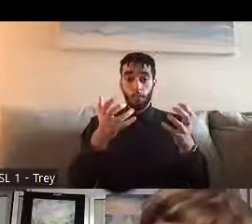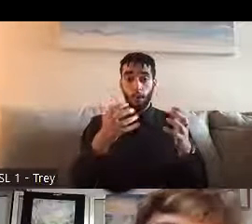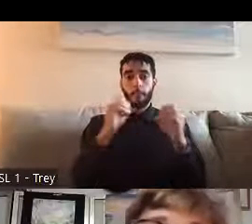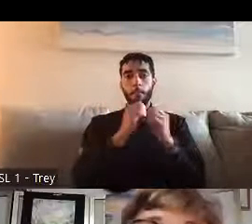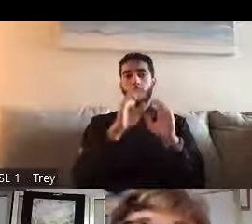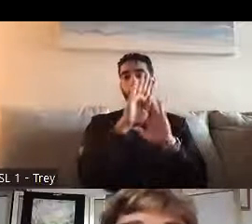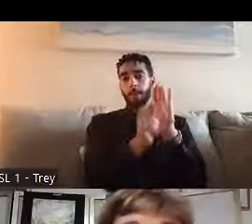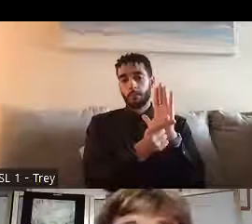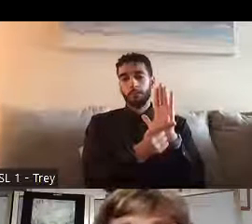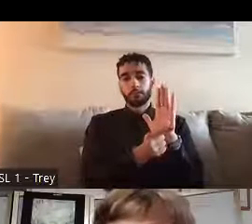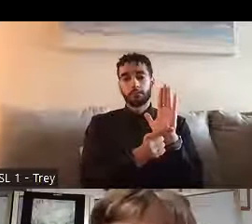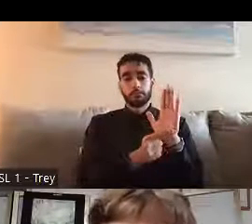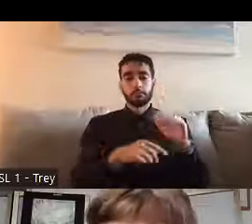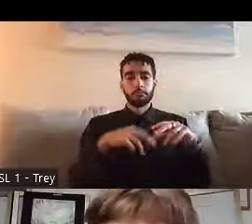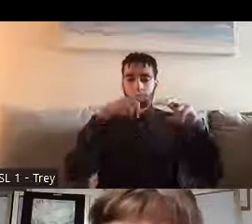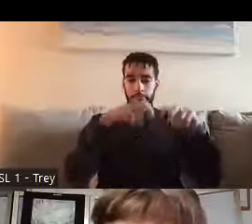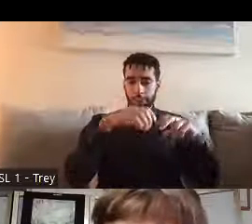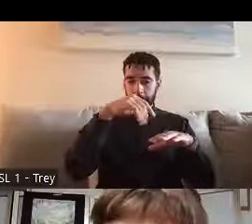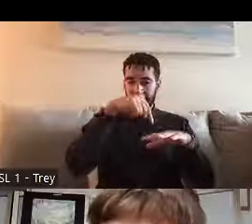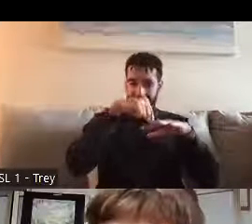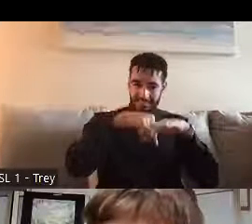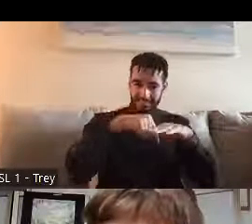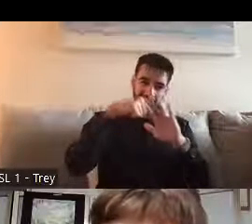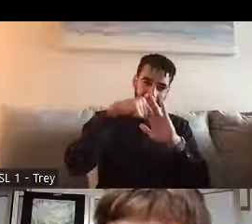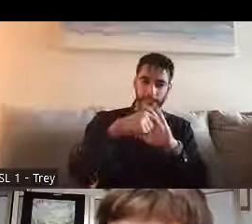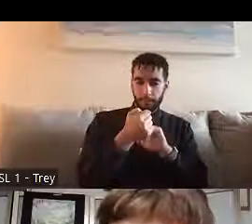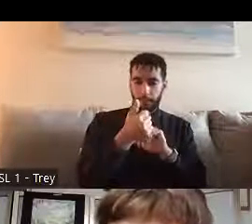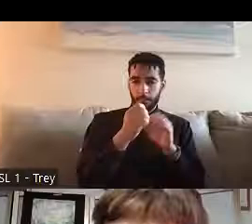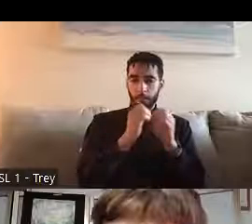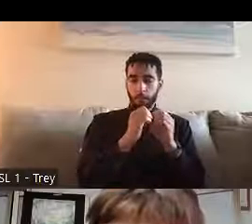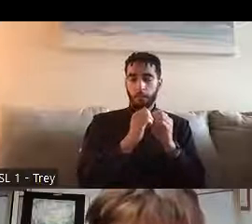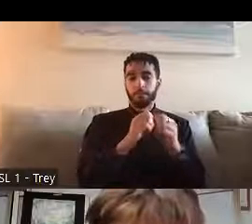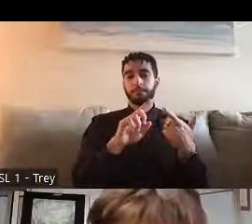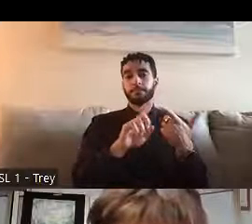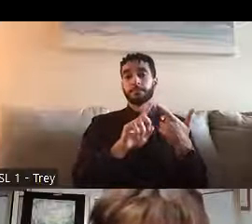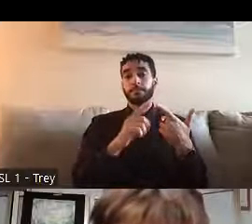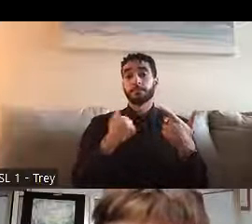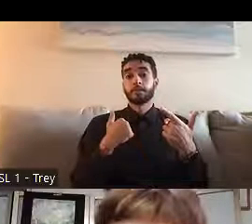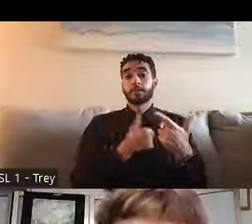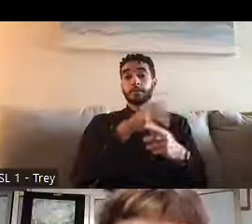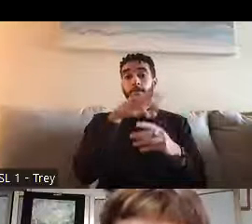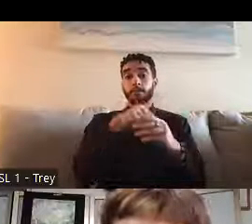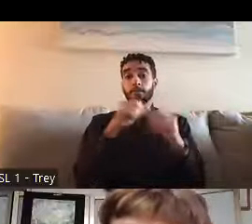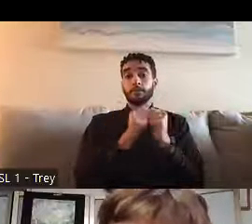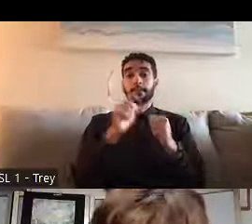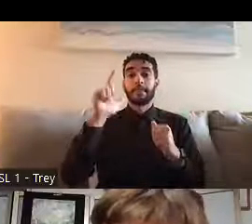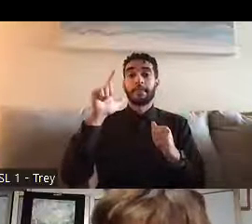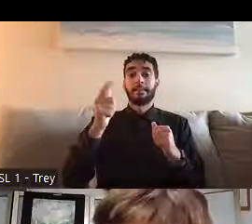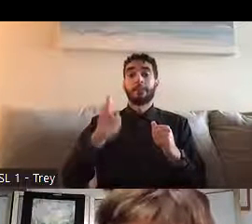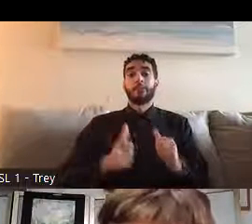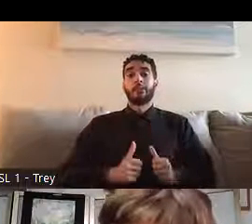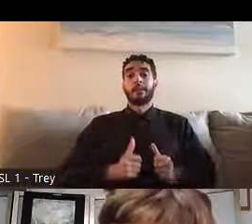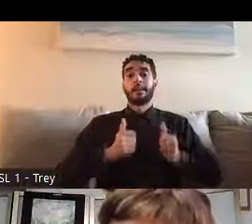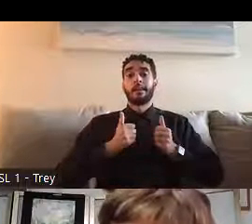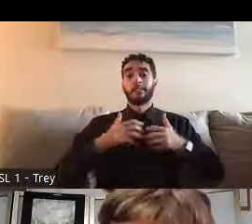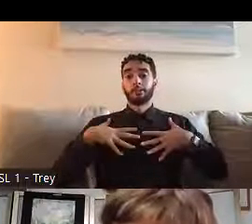one place. The middle 2 are updates of our books on treating later life depression, which contain specific